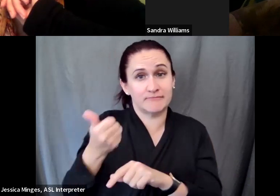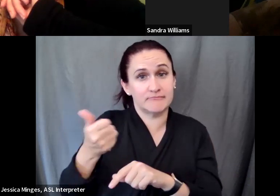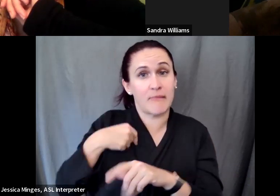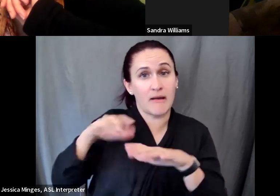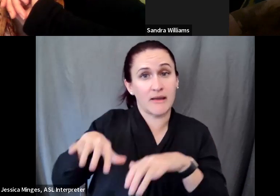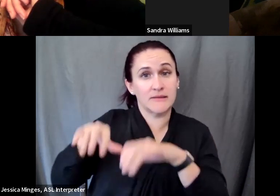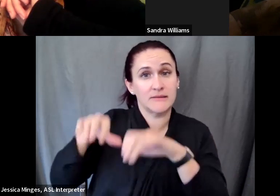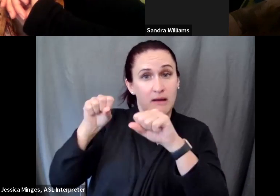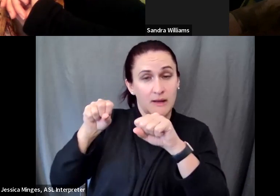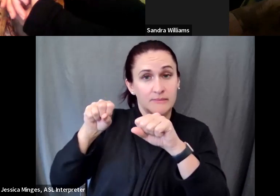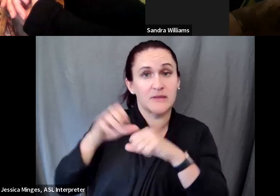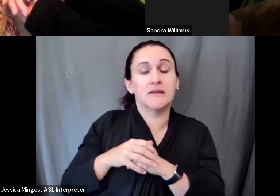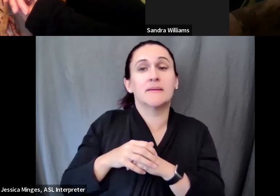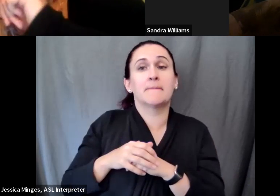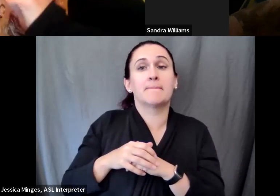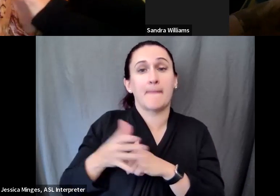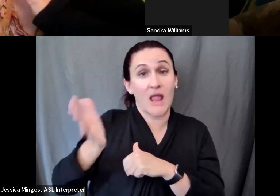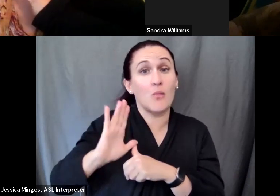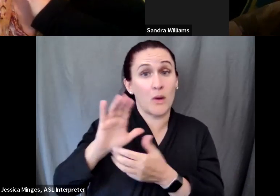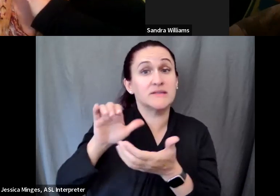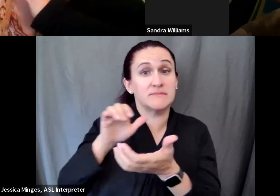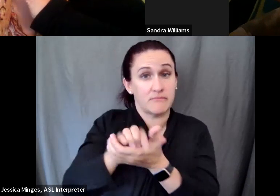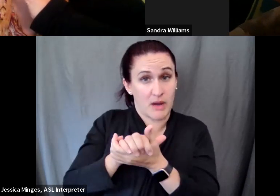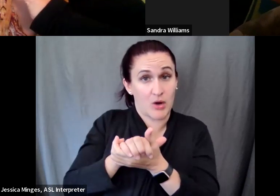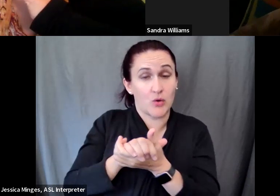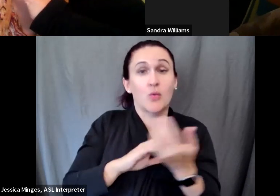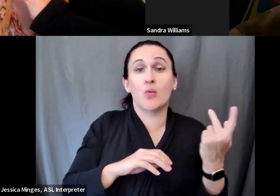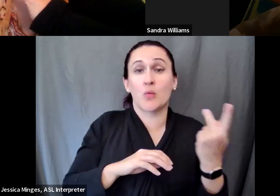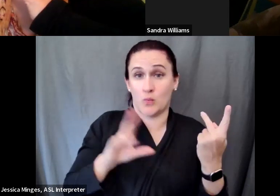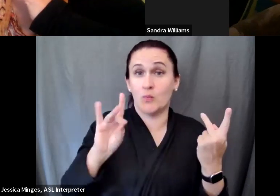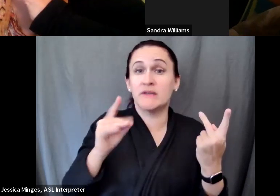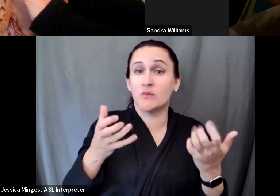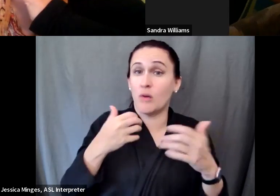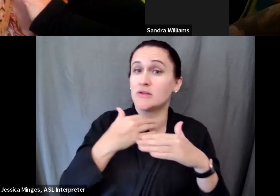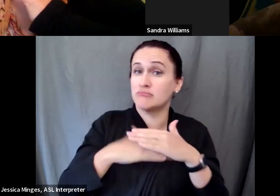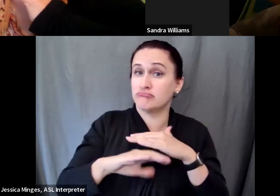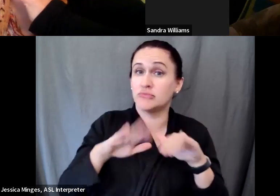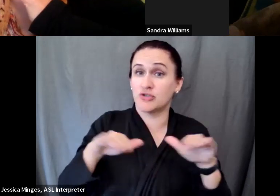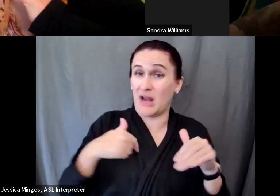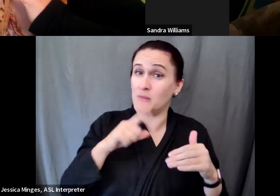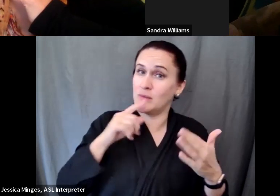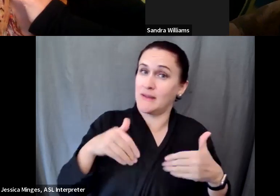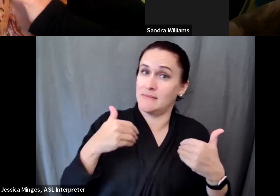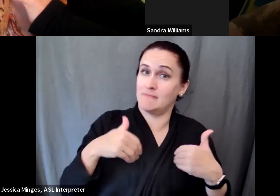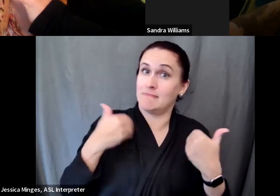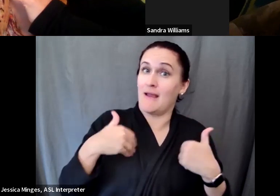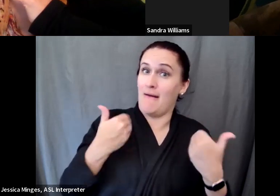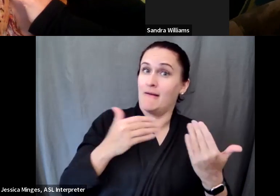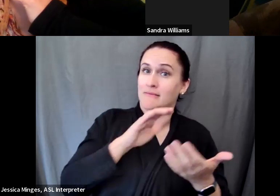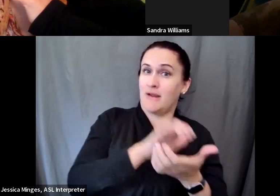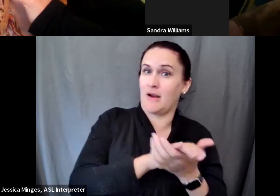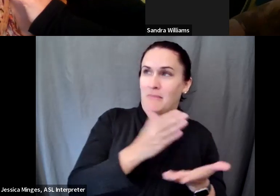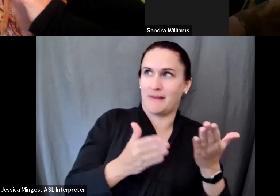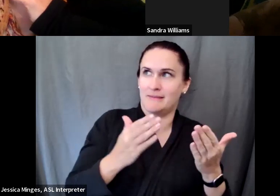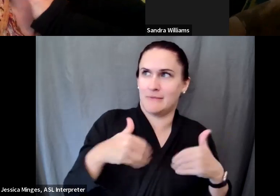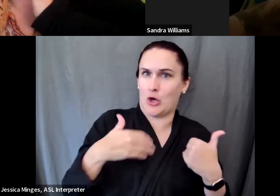I was married and we did want to have children. I was married quite young, younger than probably I should have